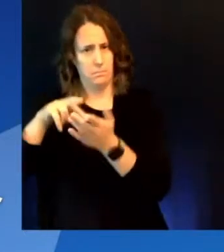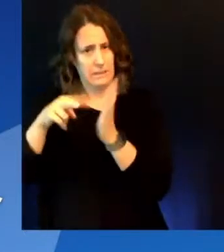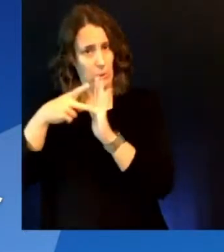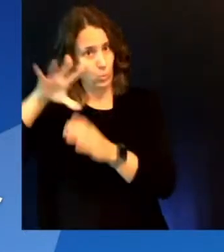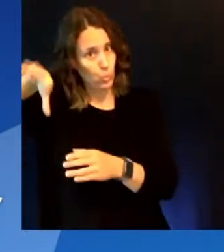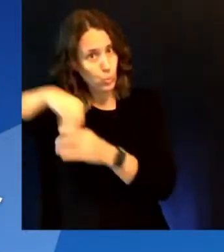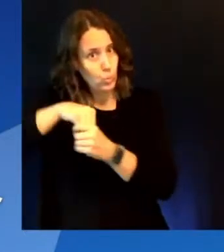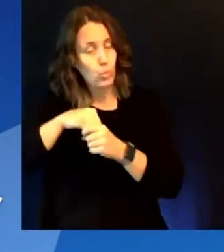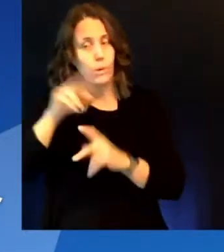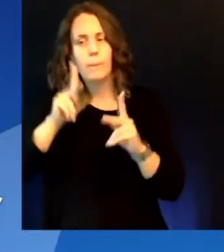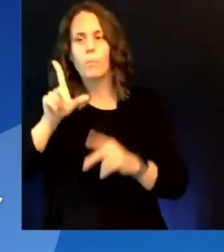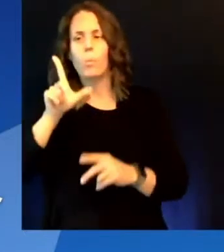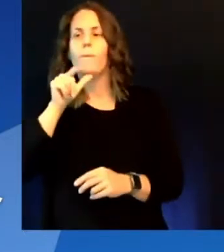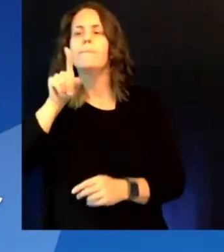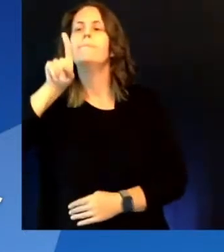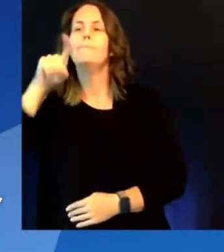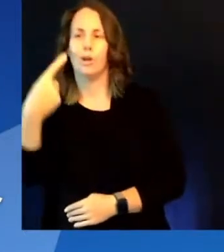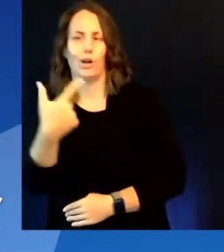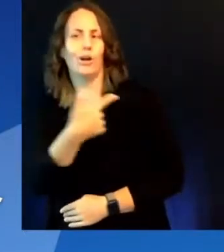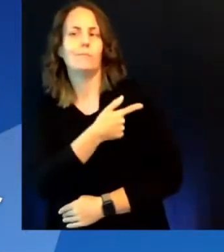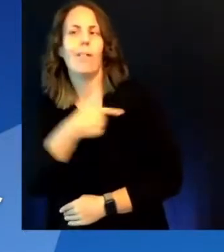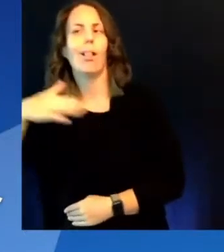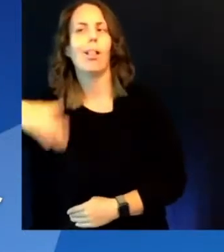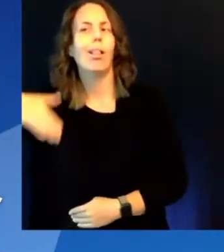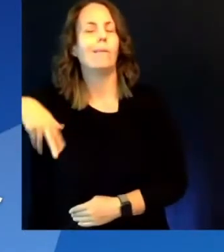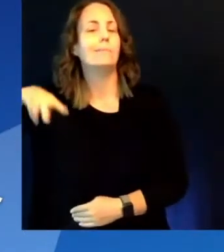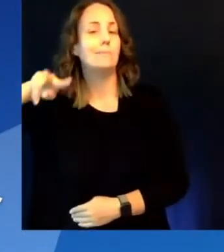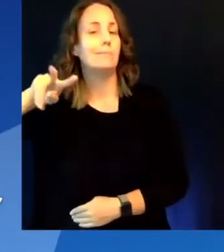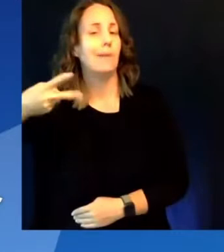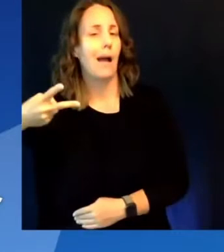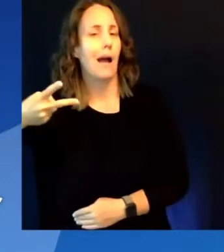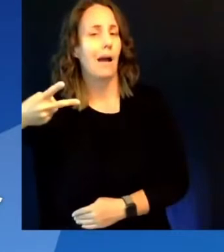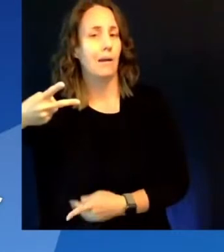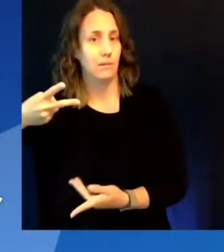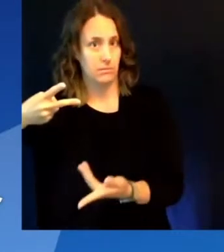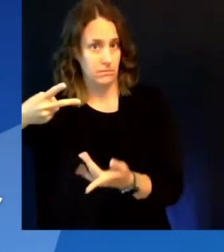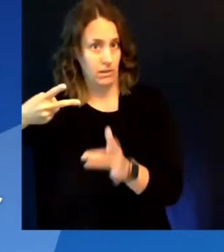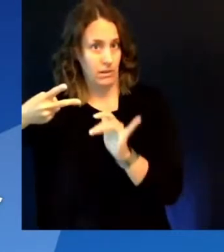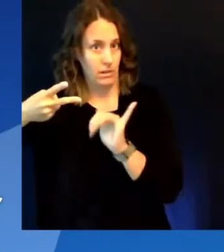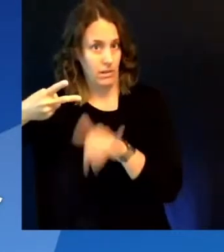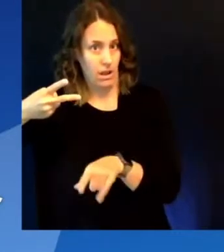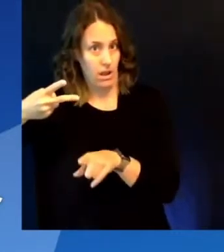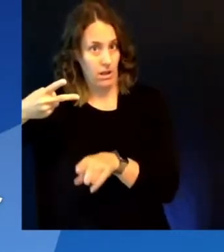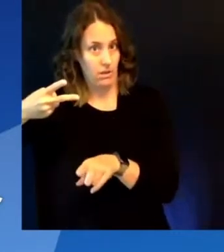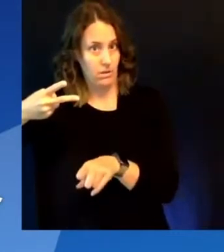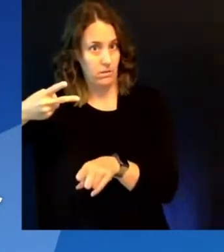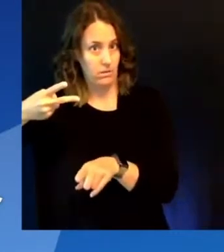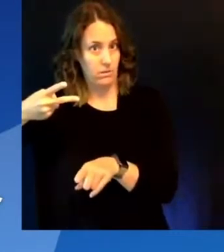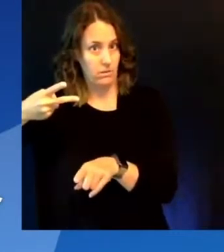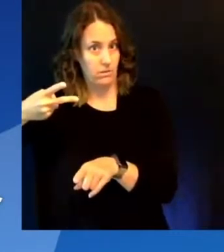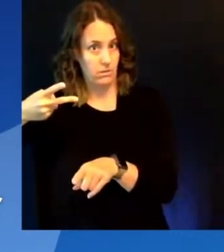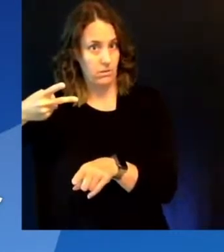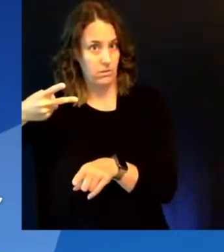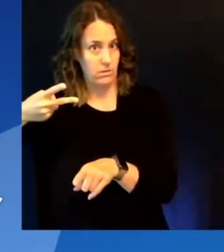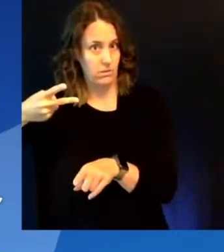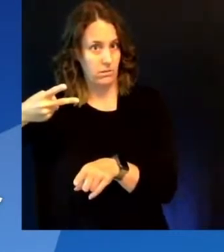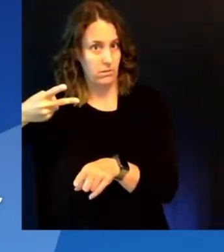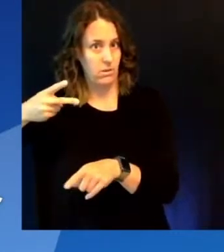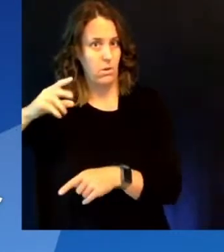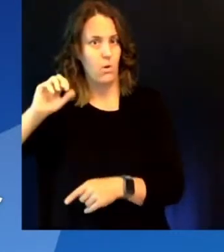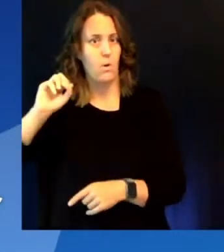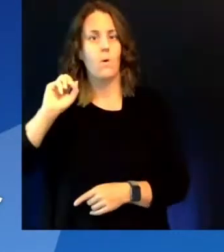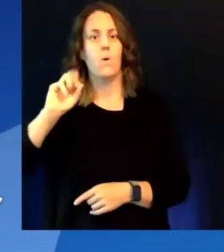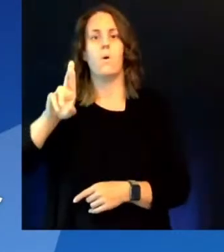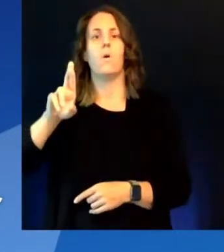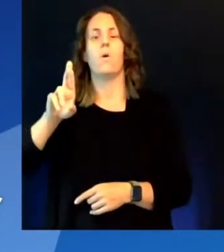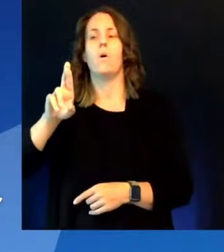dose? Does it include people who maybe got both doses but caught COVID before kind of that 10-day period